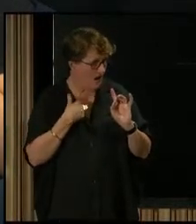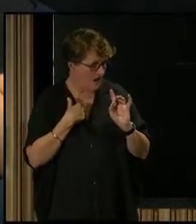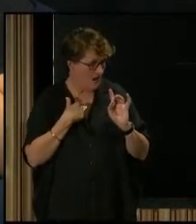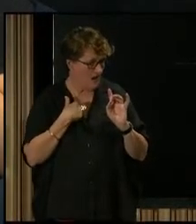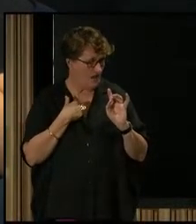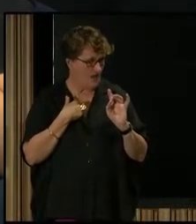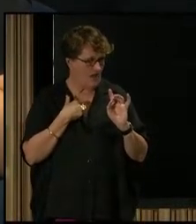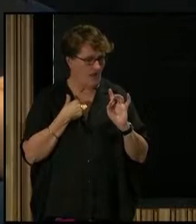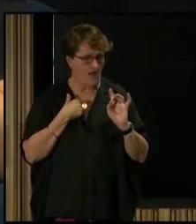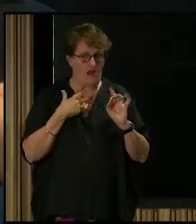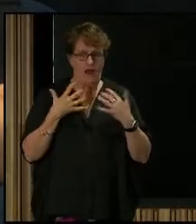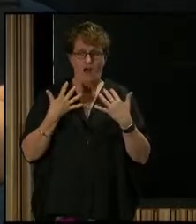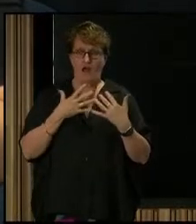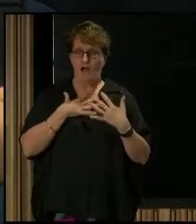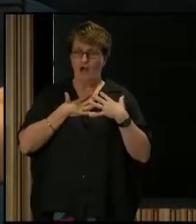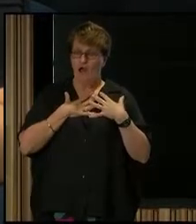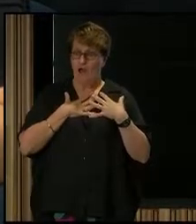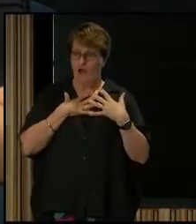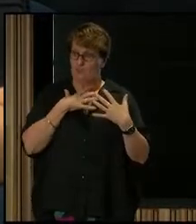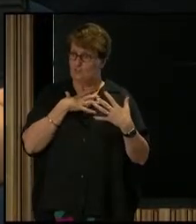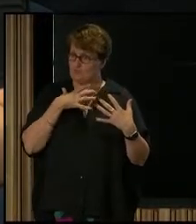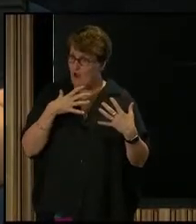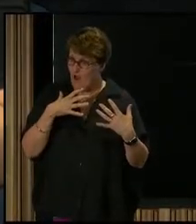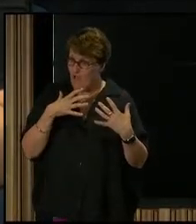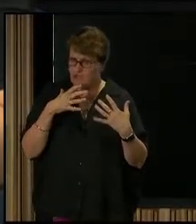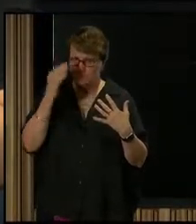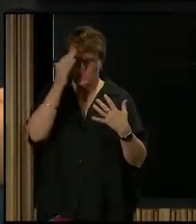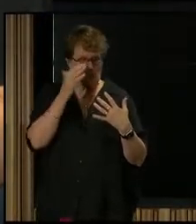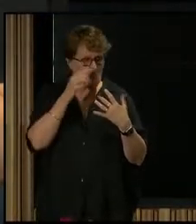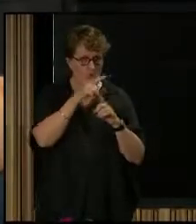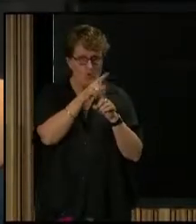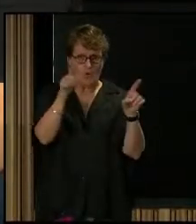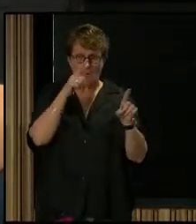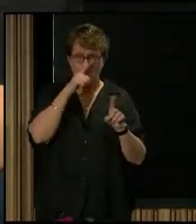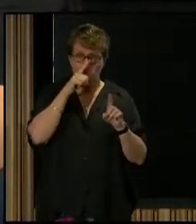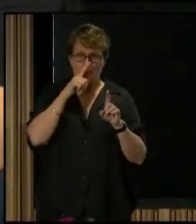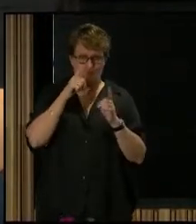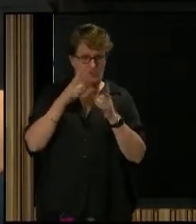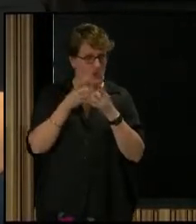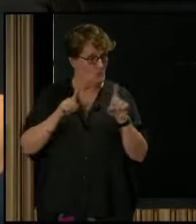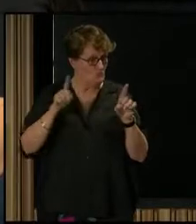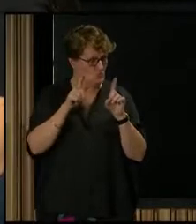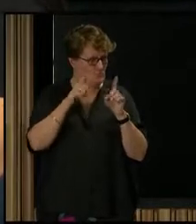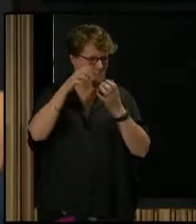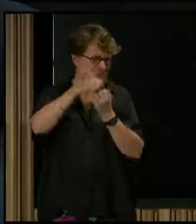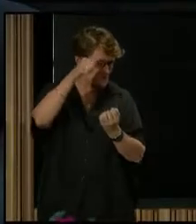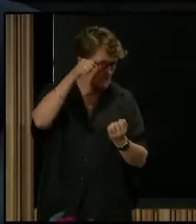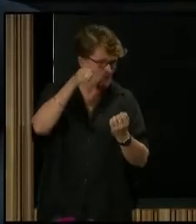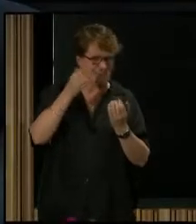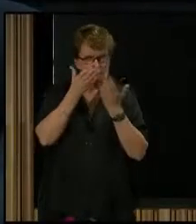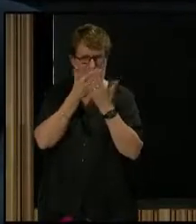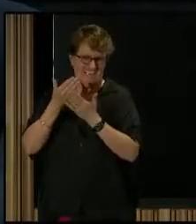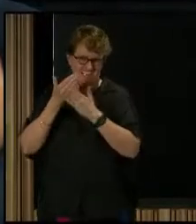I was so surprised to learn that all of these people doing music degrees, like, they were studying to be performers